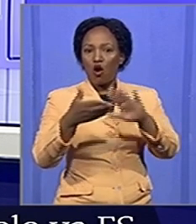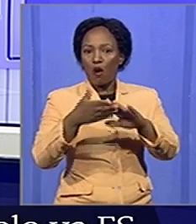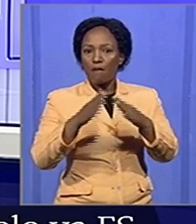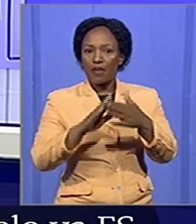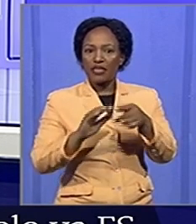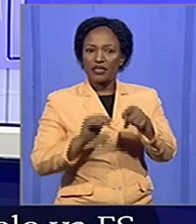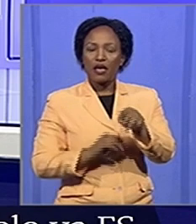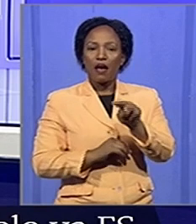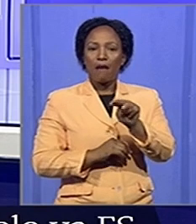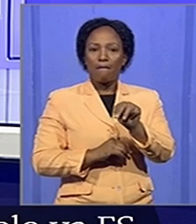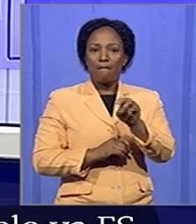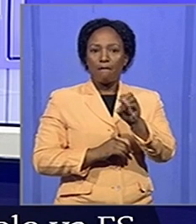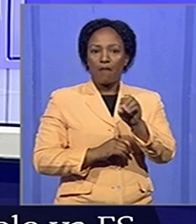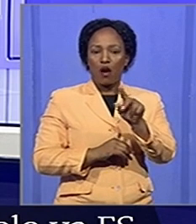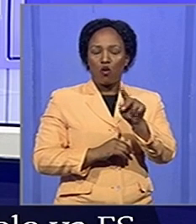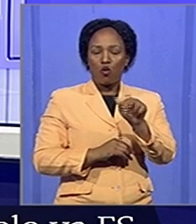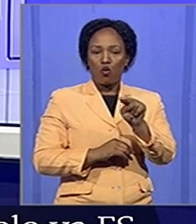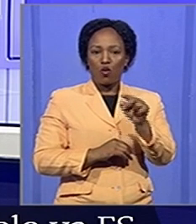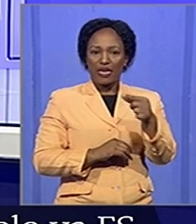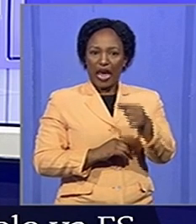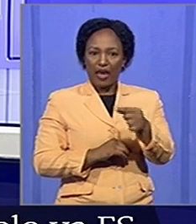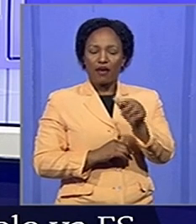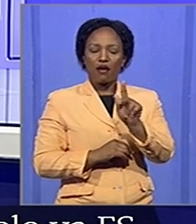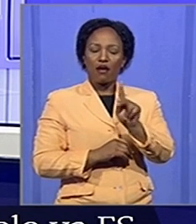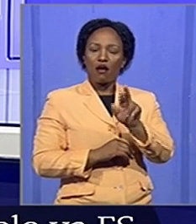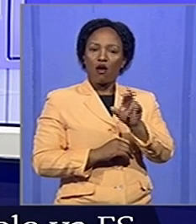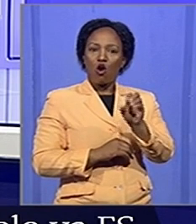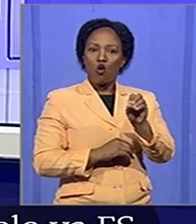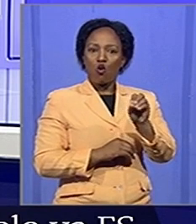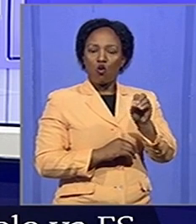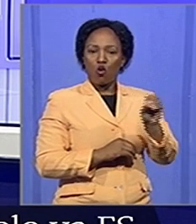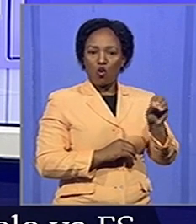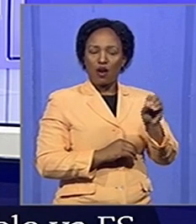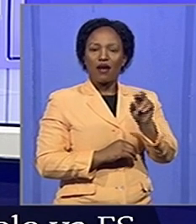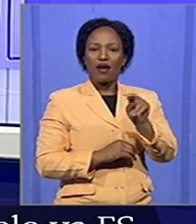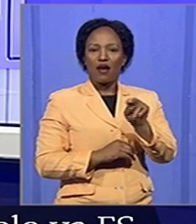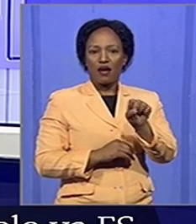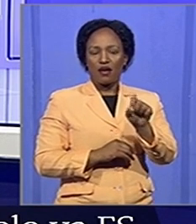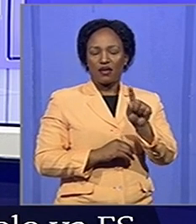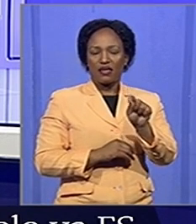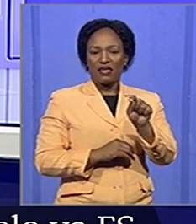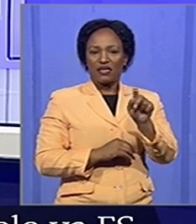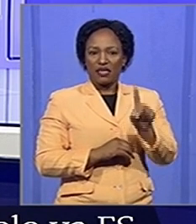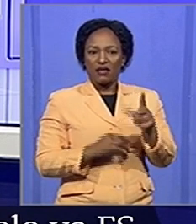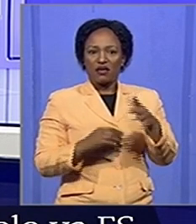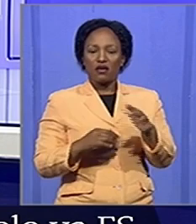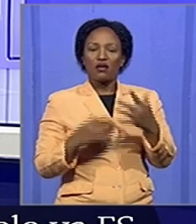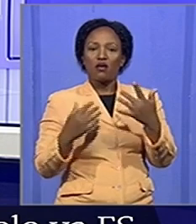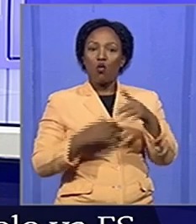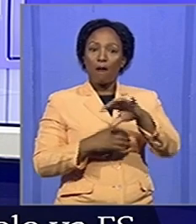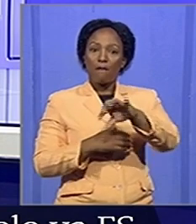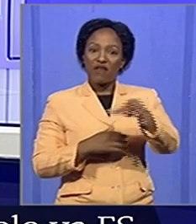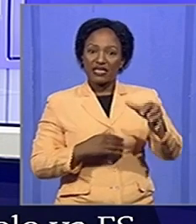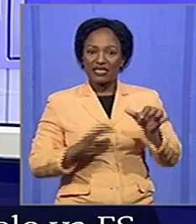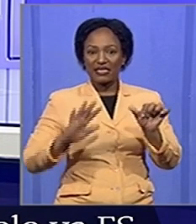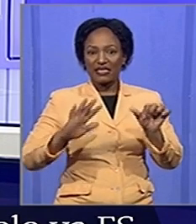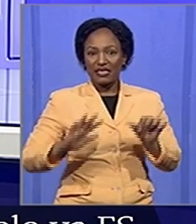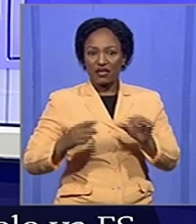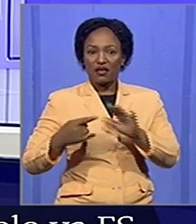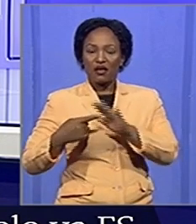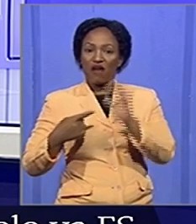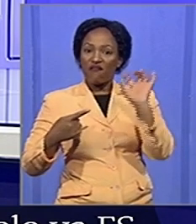Maokeng Kroonstad o re ya o dumela hore o tla kenela dikgetho provinceng tse tshiletseng tse agang Free